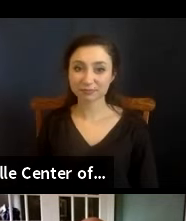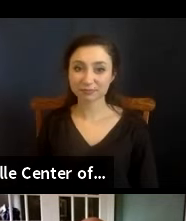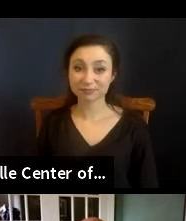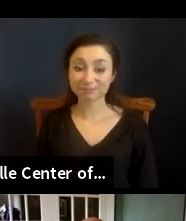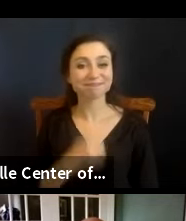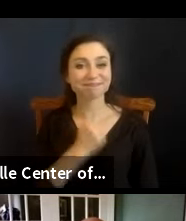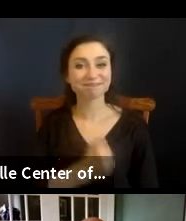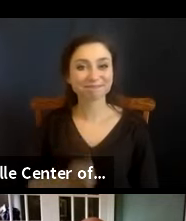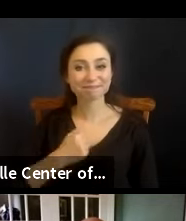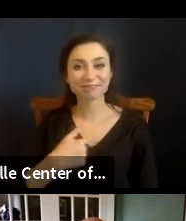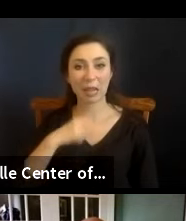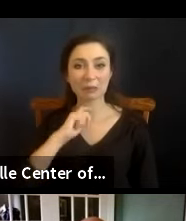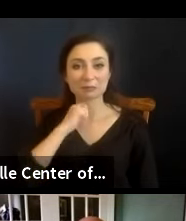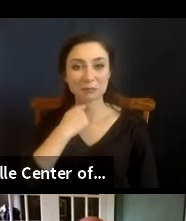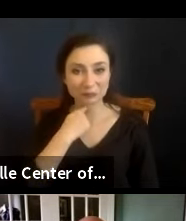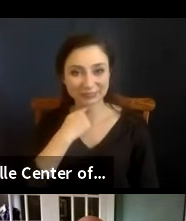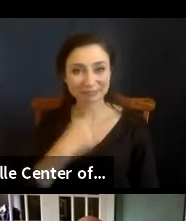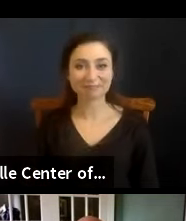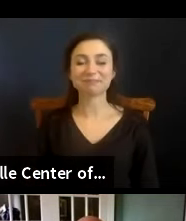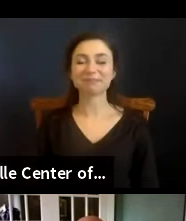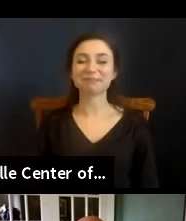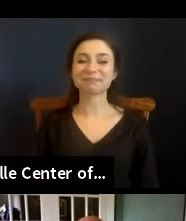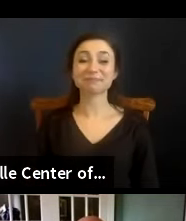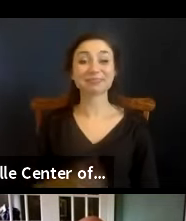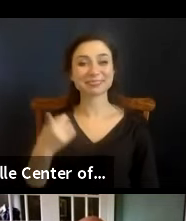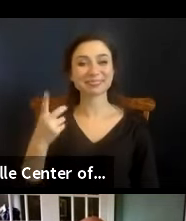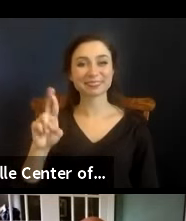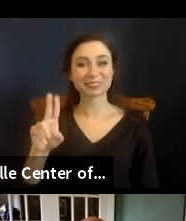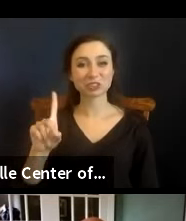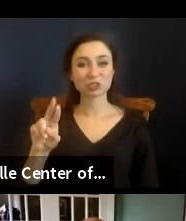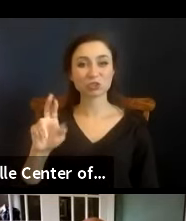I apologize. I was muted. Dr. Drake.